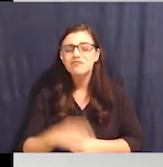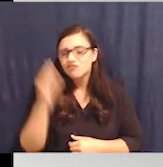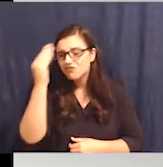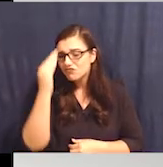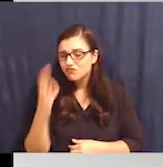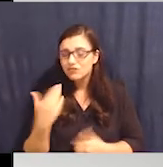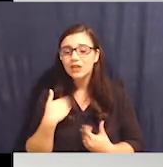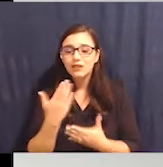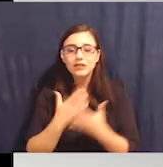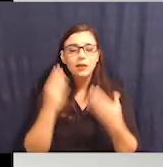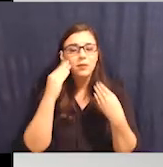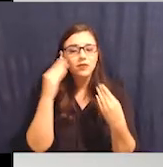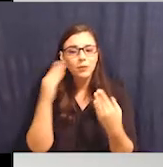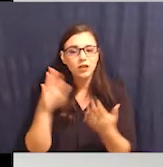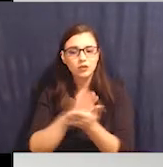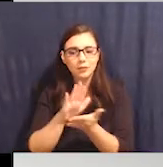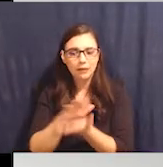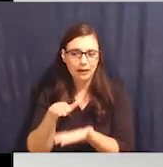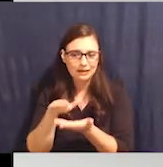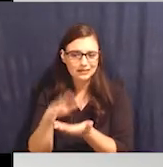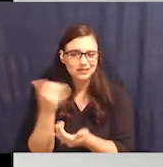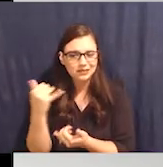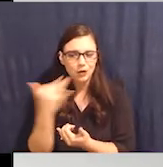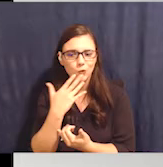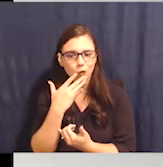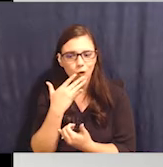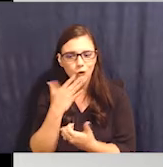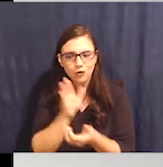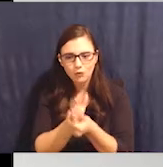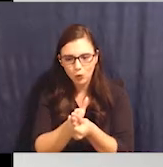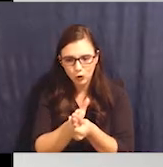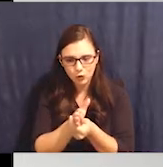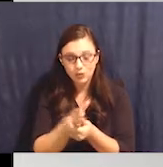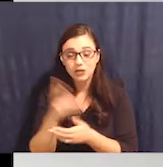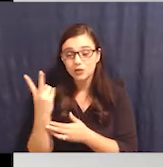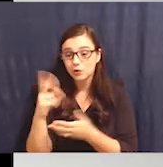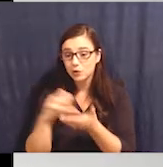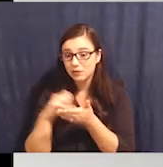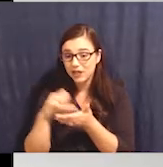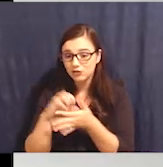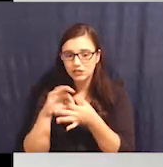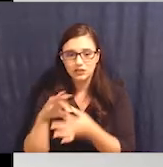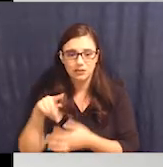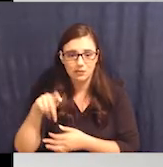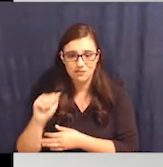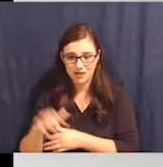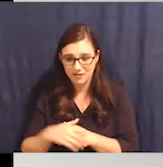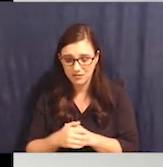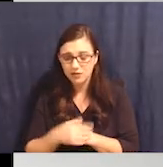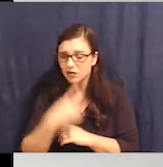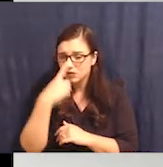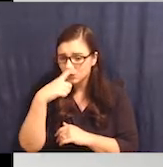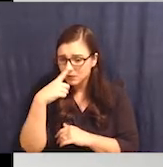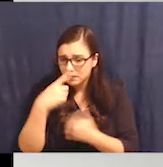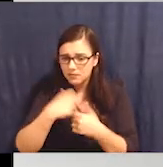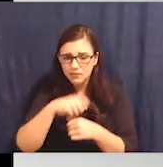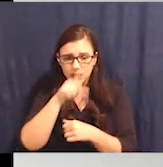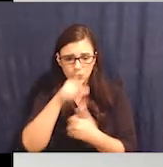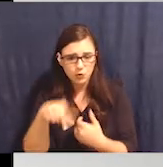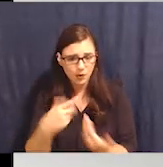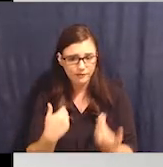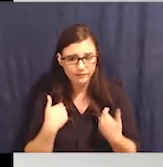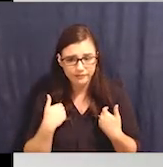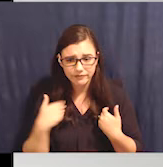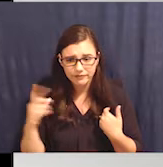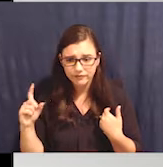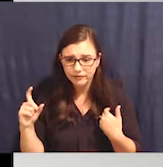a note, we have information packets, a yellow folder, and then 2 pages on top. Can you please make sure